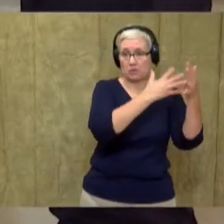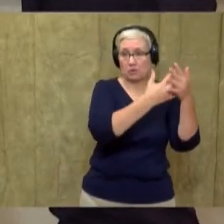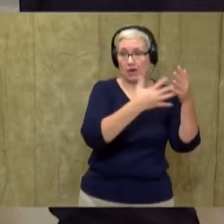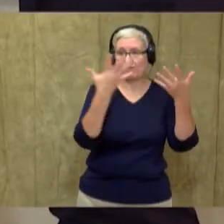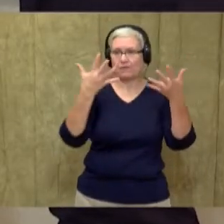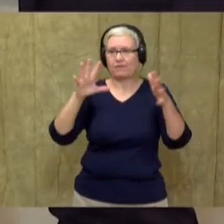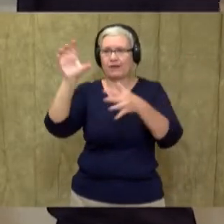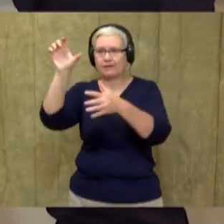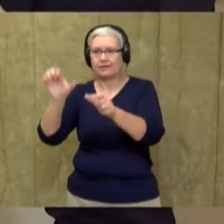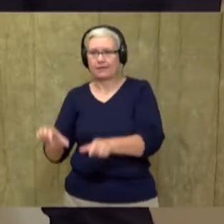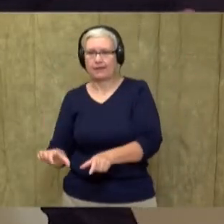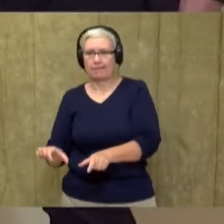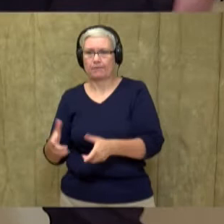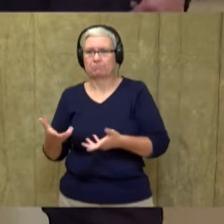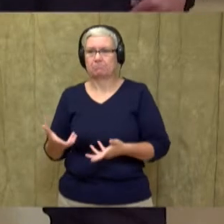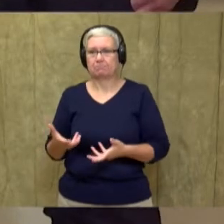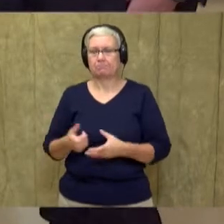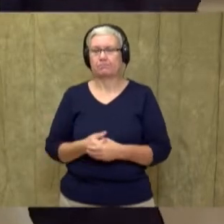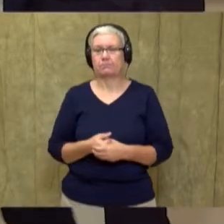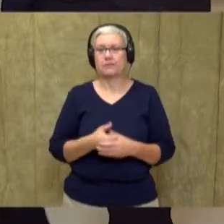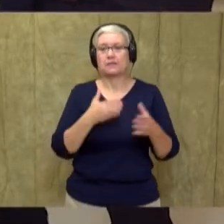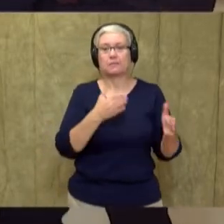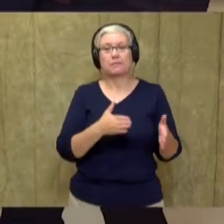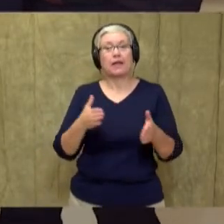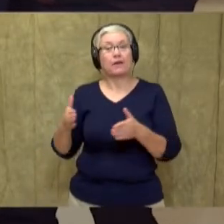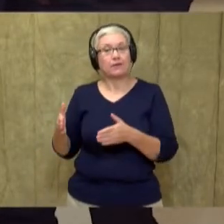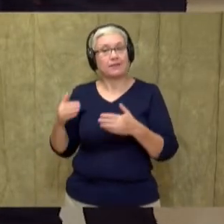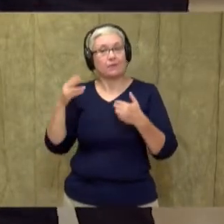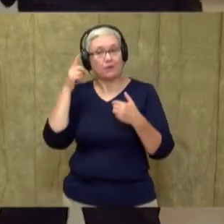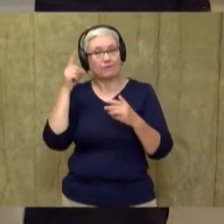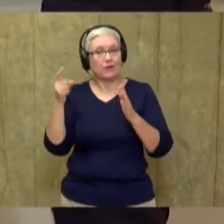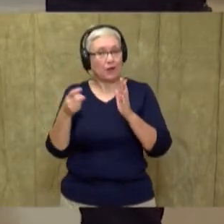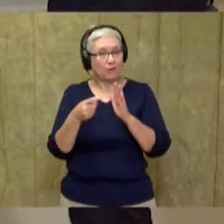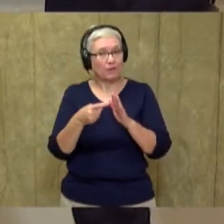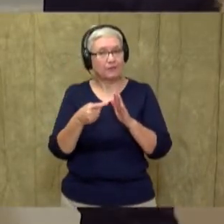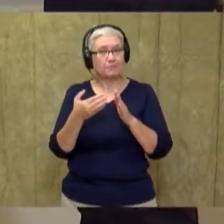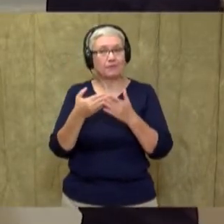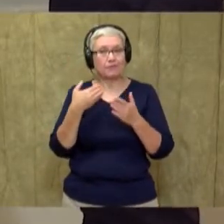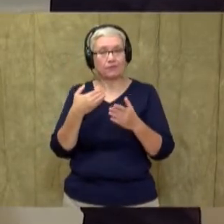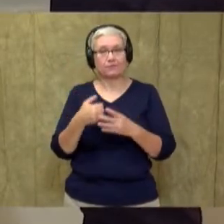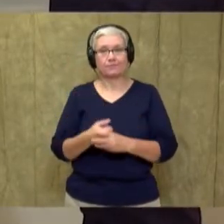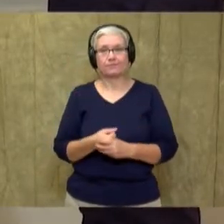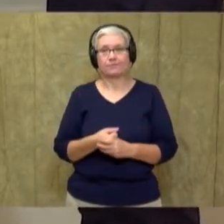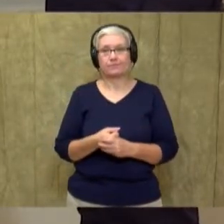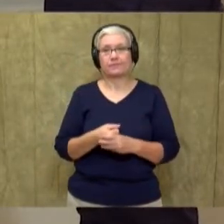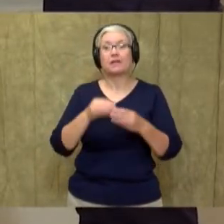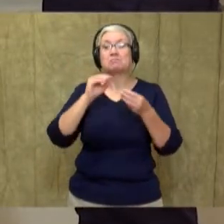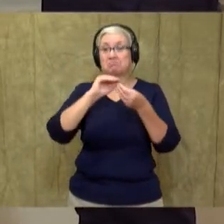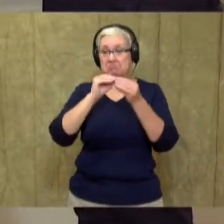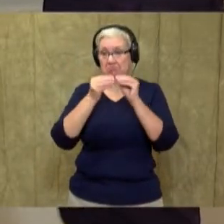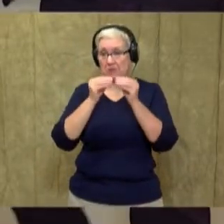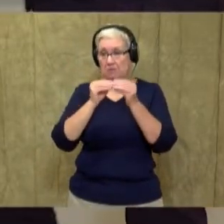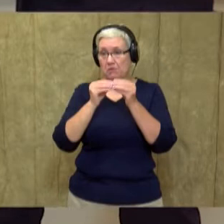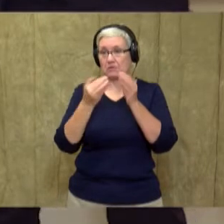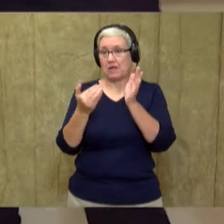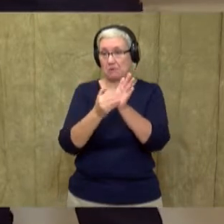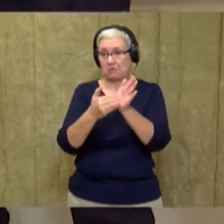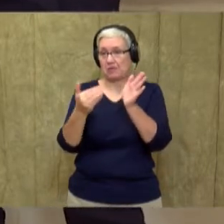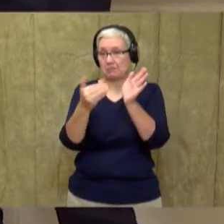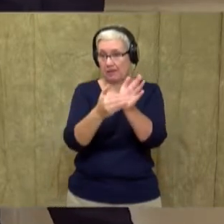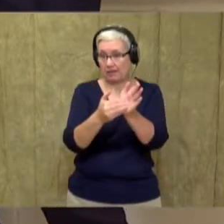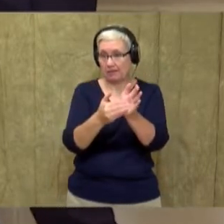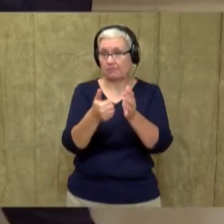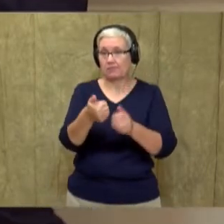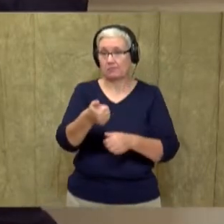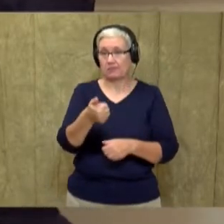these tables? And let's think about some of the patterns that we've noticed in terms of the numbers repeating themselves and the graph